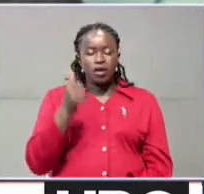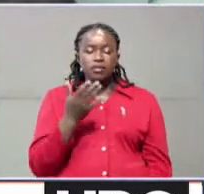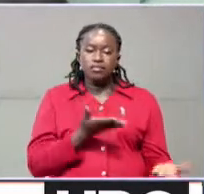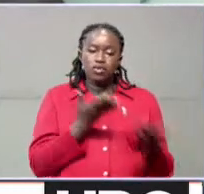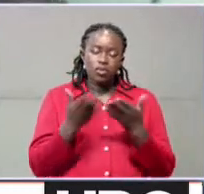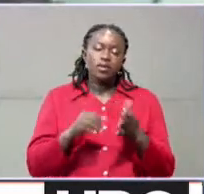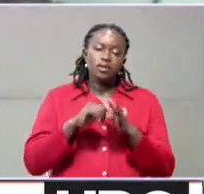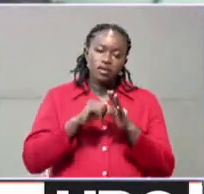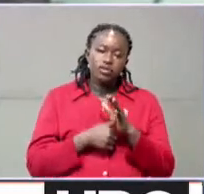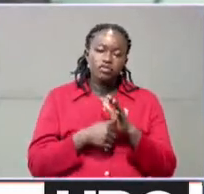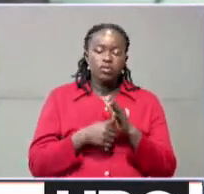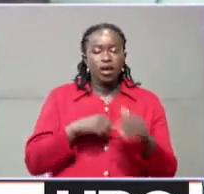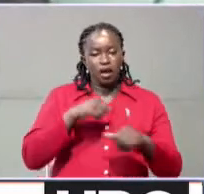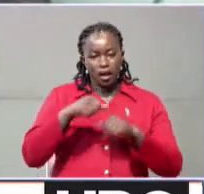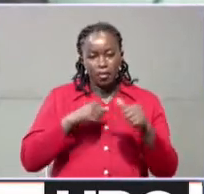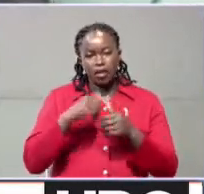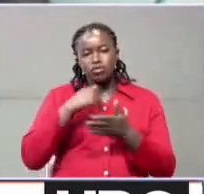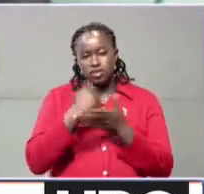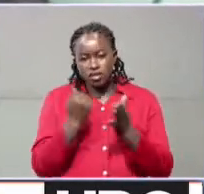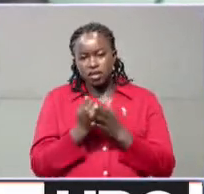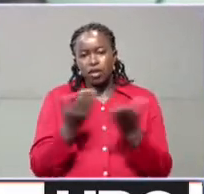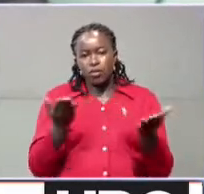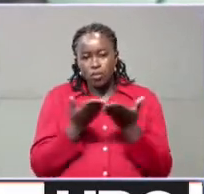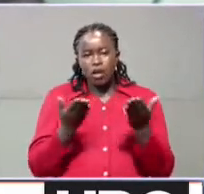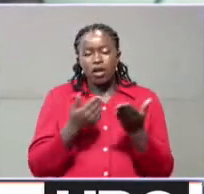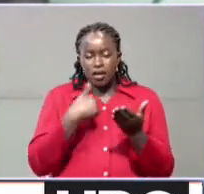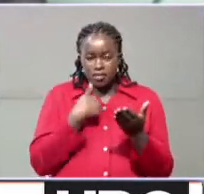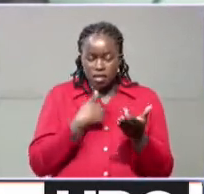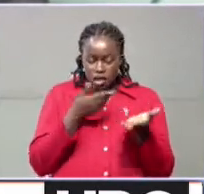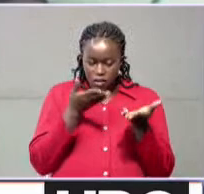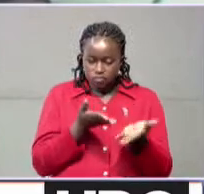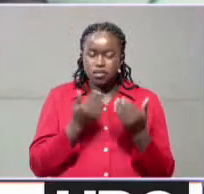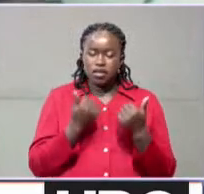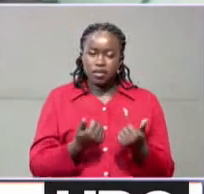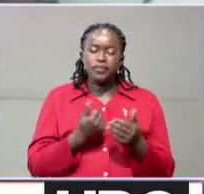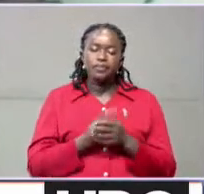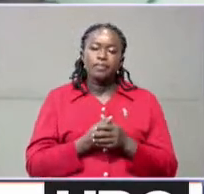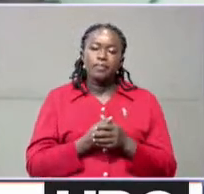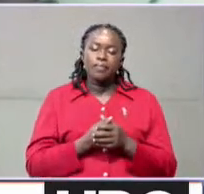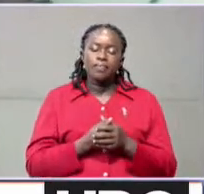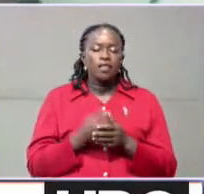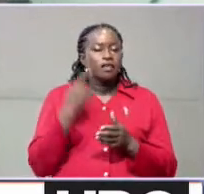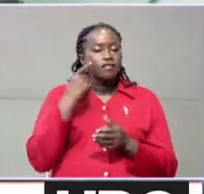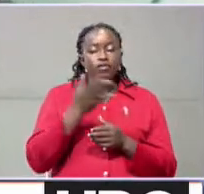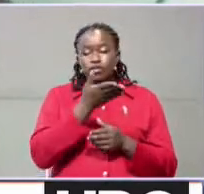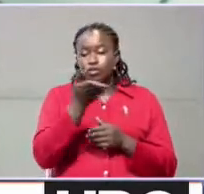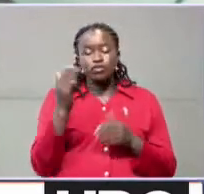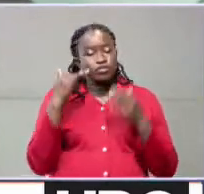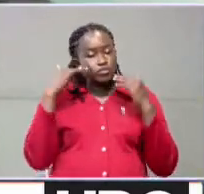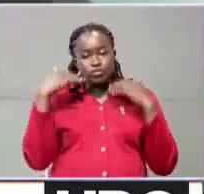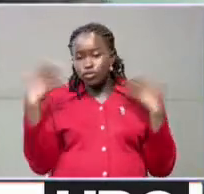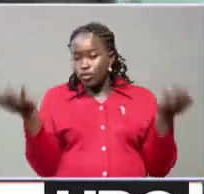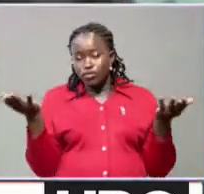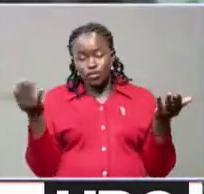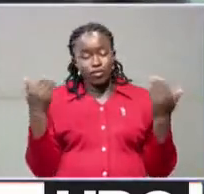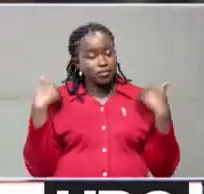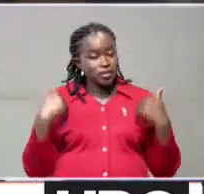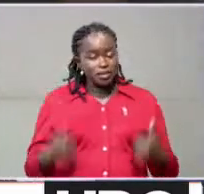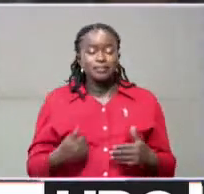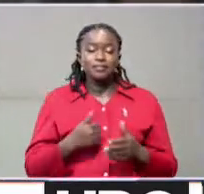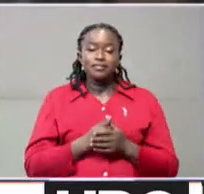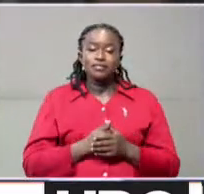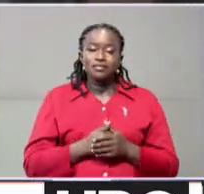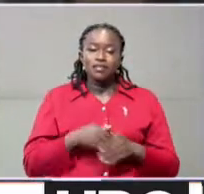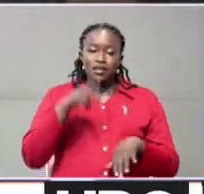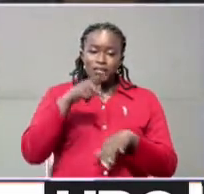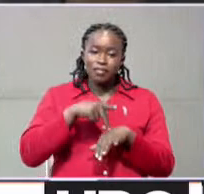issues concerning the sector where i am in now for those who don't know me i am